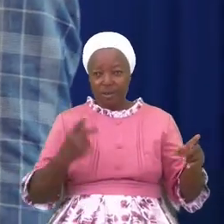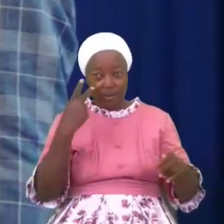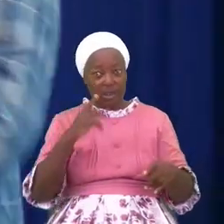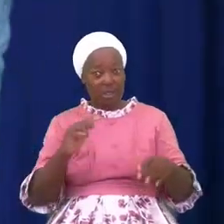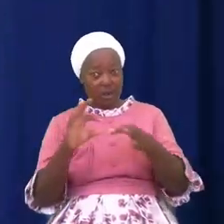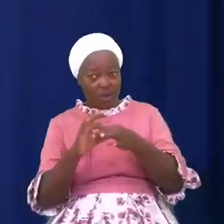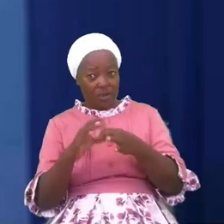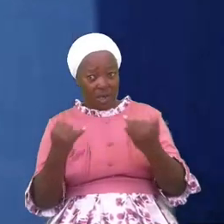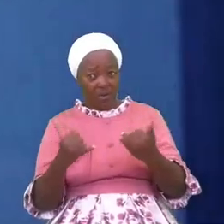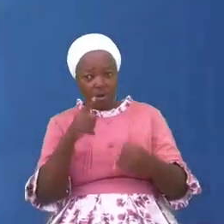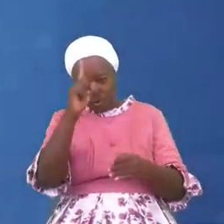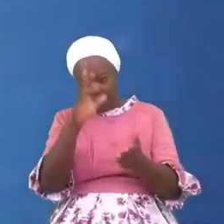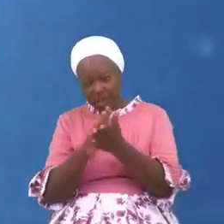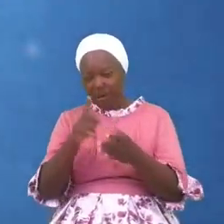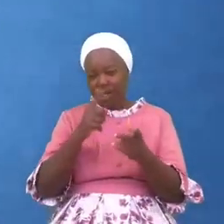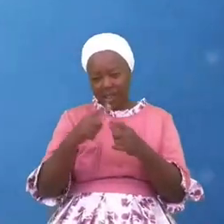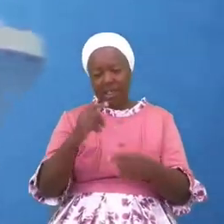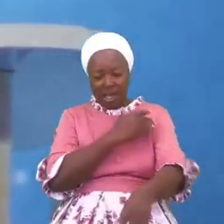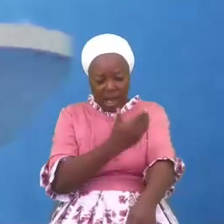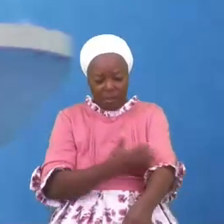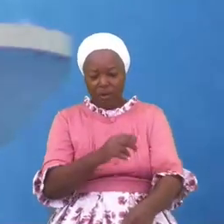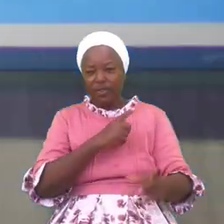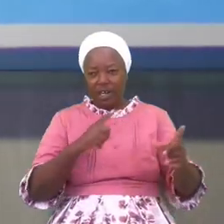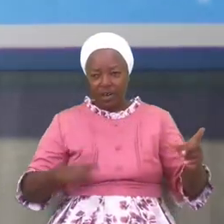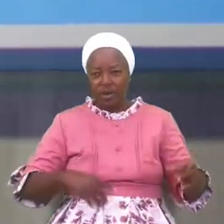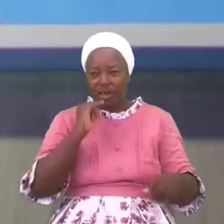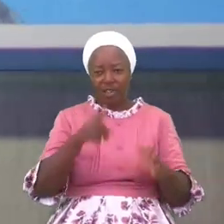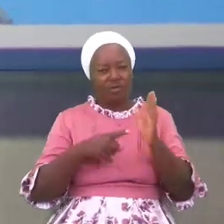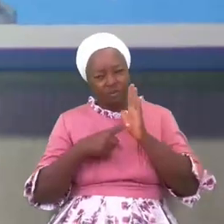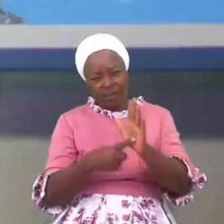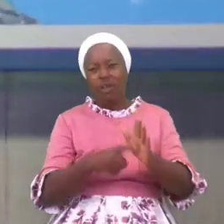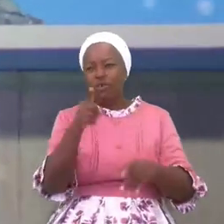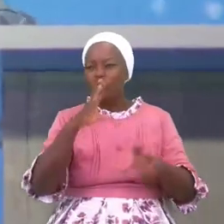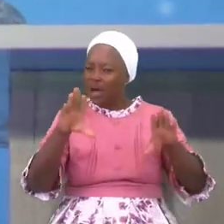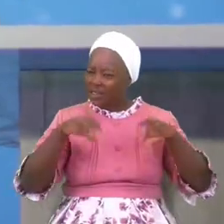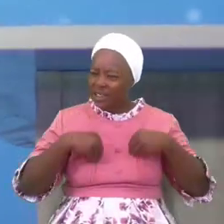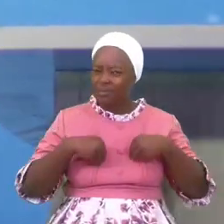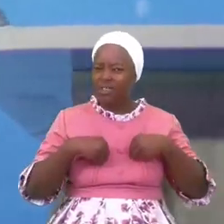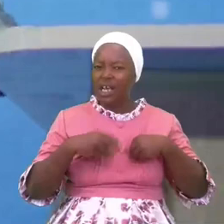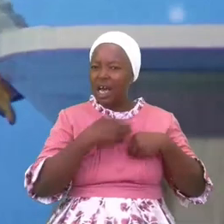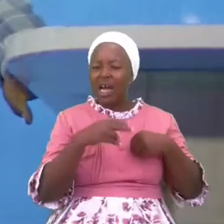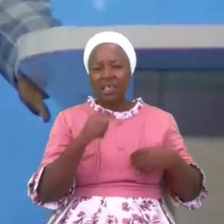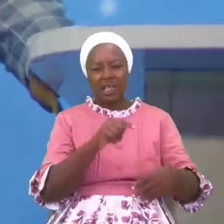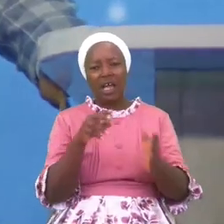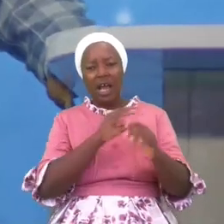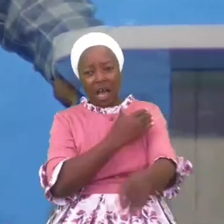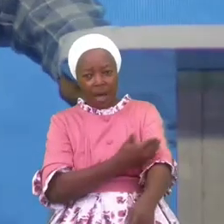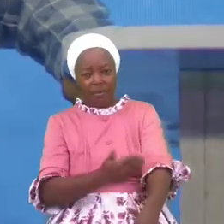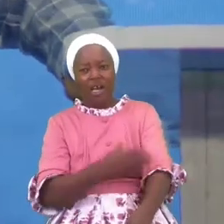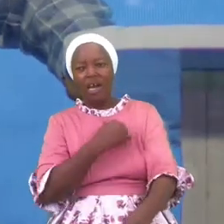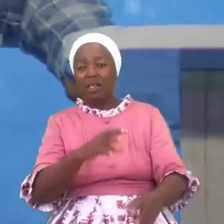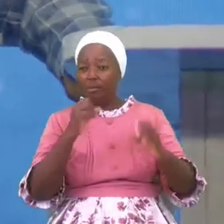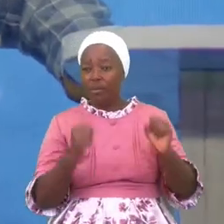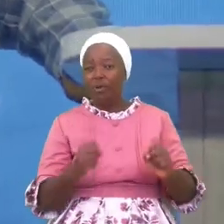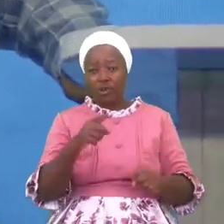Lord is revealed. You accept, and the arm and the power. You understand the arm? If you want to carry